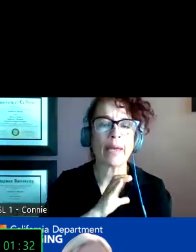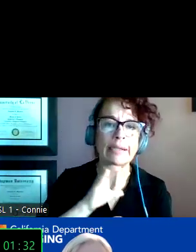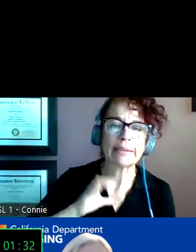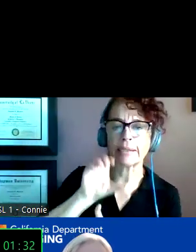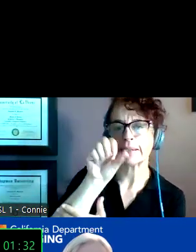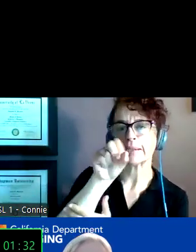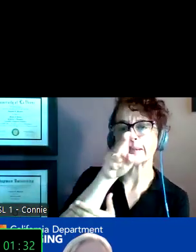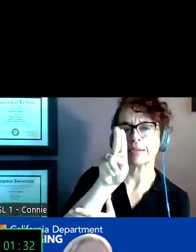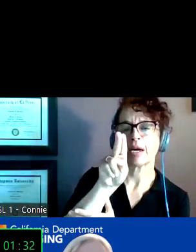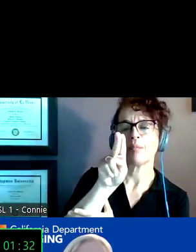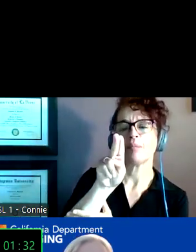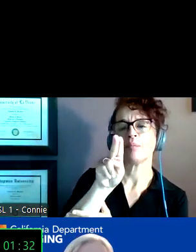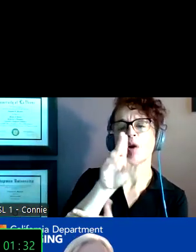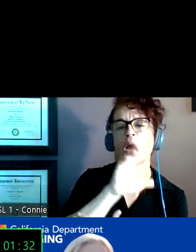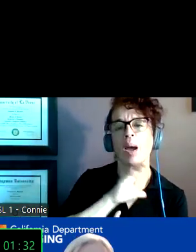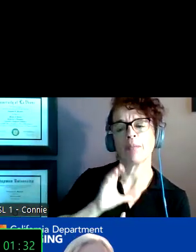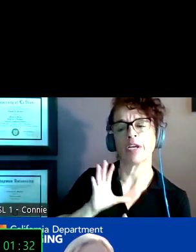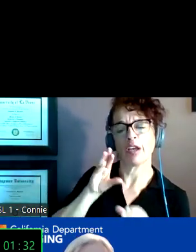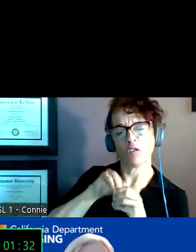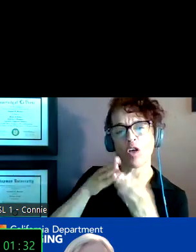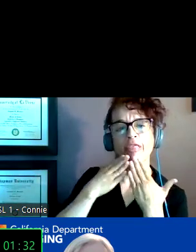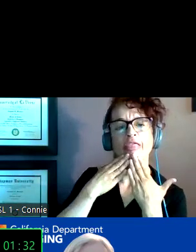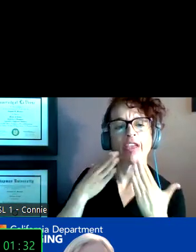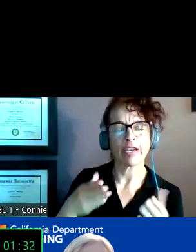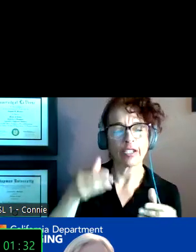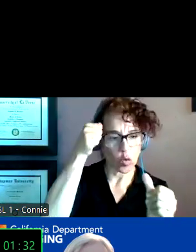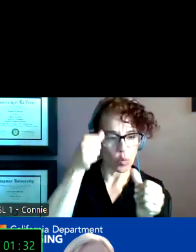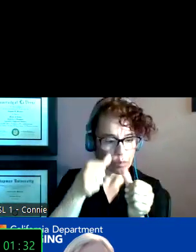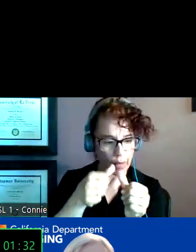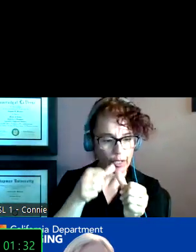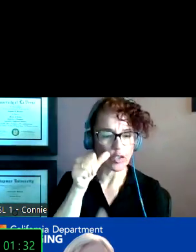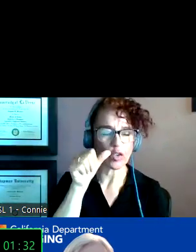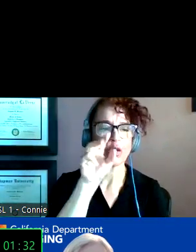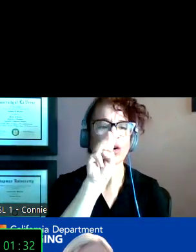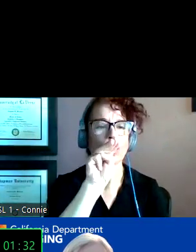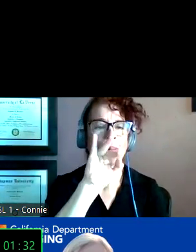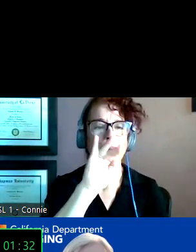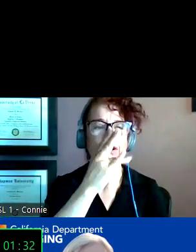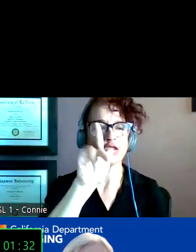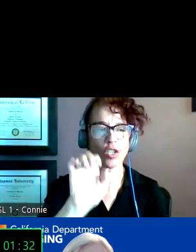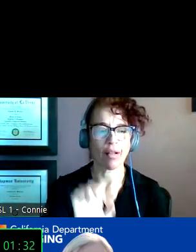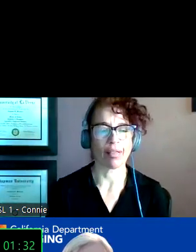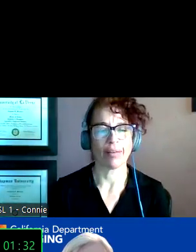subcommittees are doing. Thank you. Thanks for those reminders, Michelle.